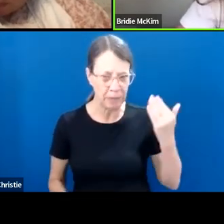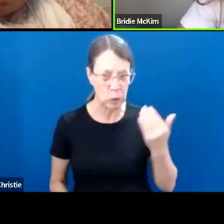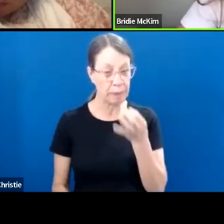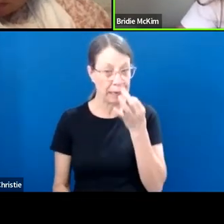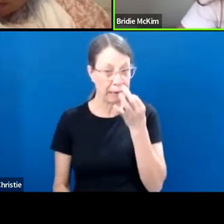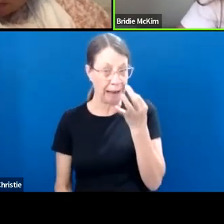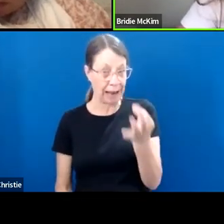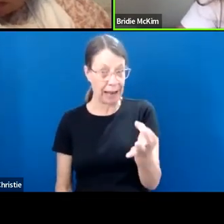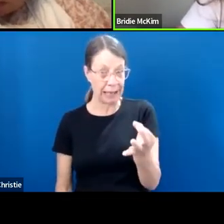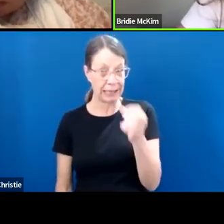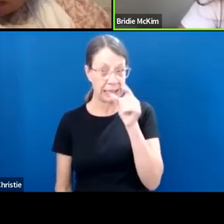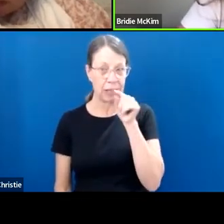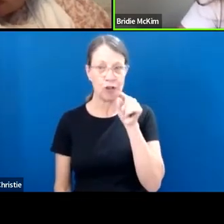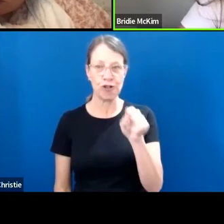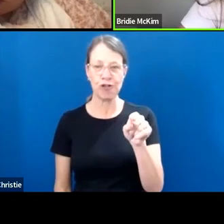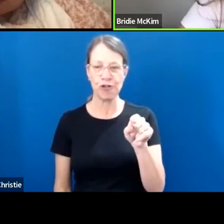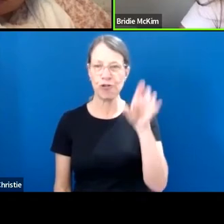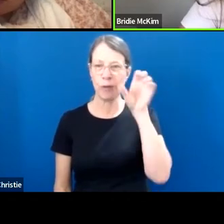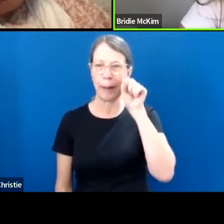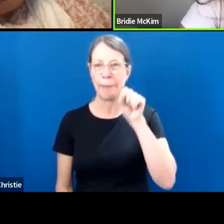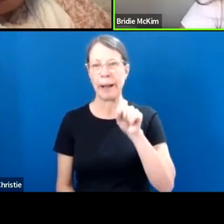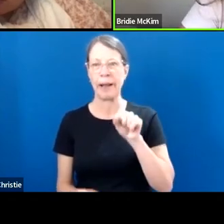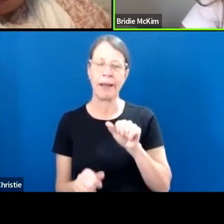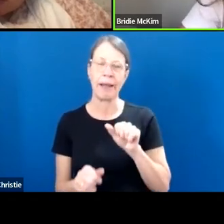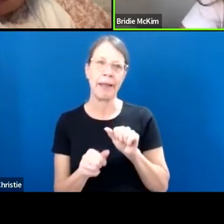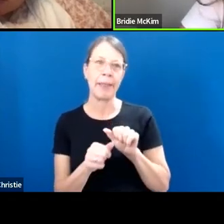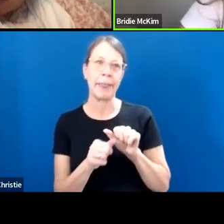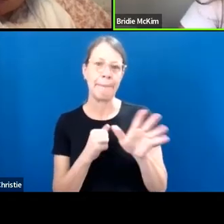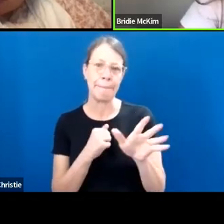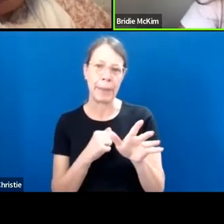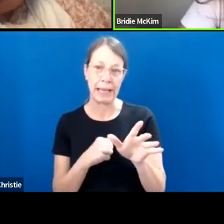can remember the best piece of advice you've ever